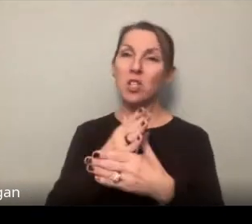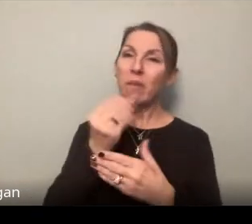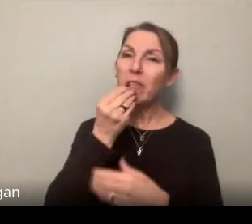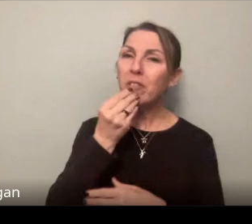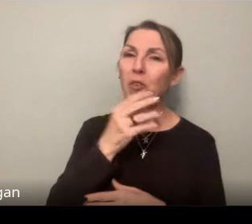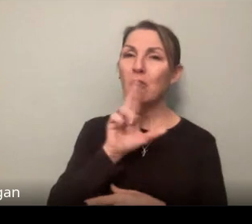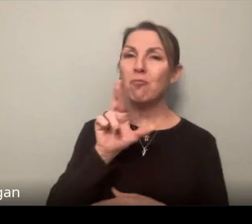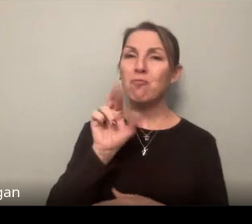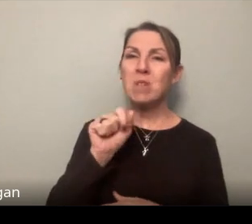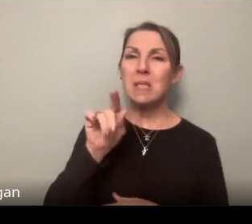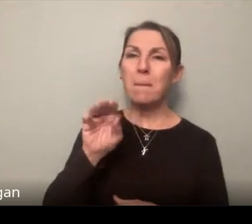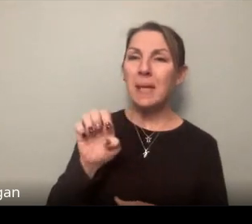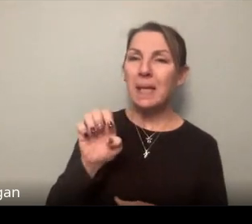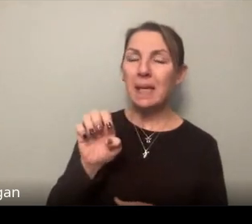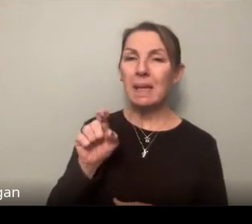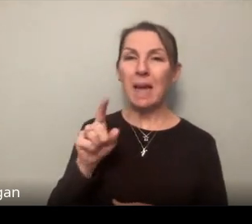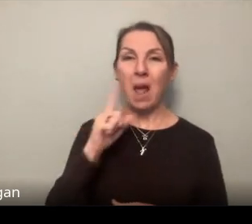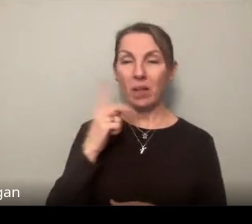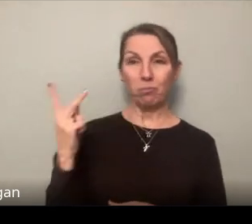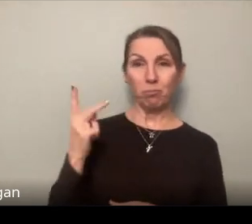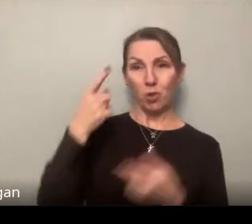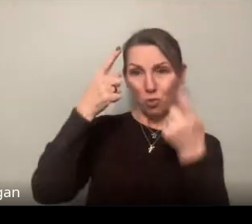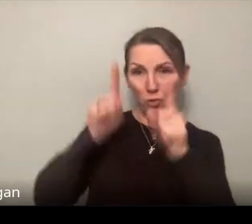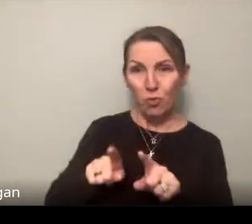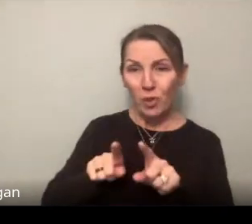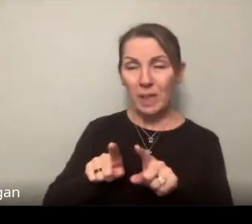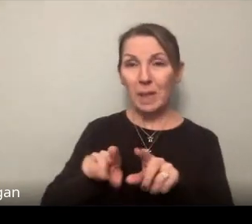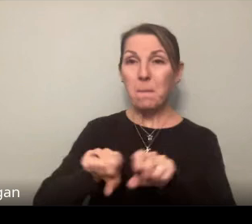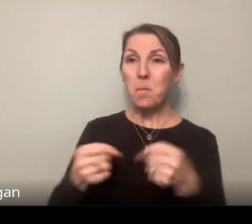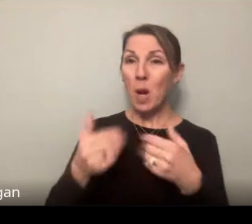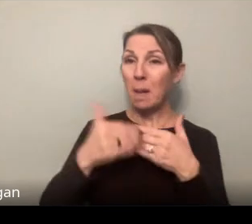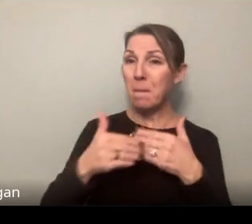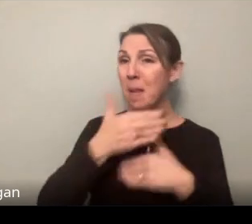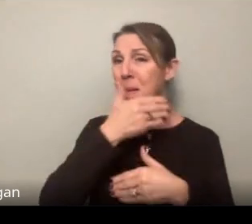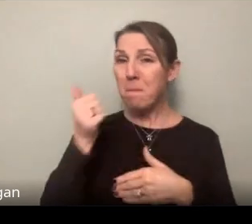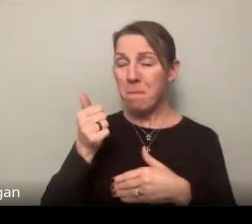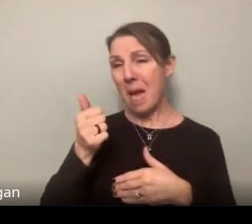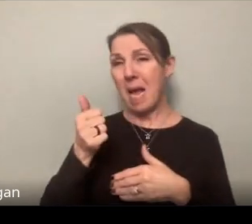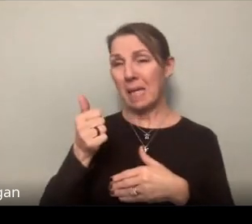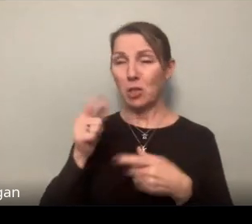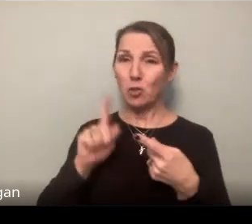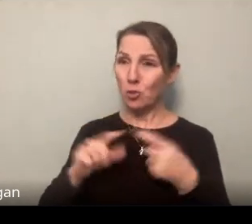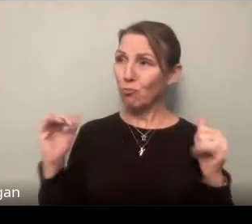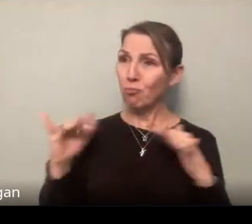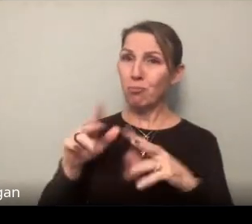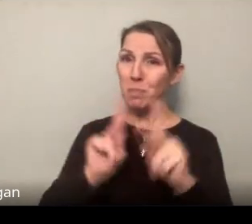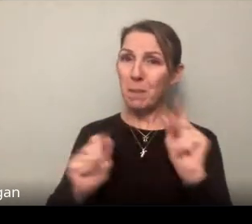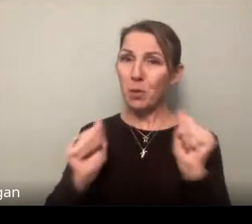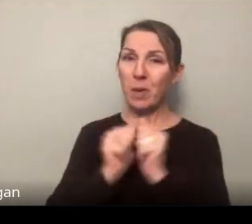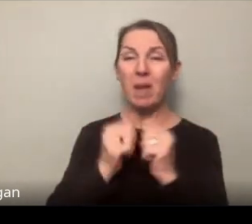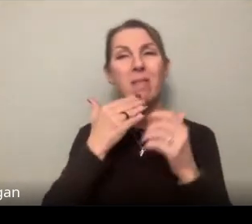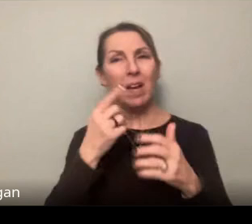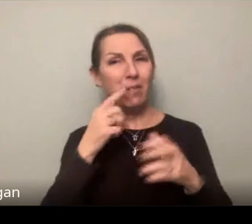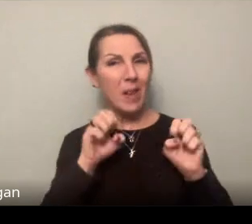and recipes. I think you and I agree that sort of breaking bread is the best way to bring folks together. So thank you. Oh, thank you so much for